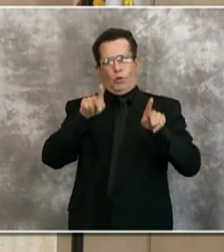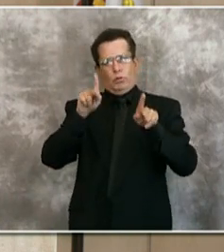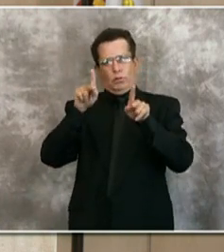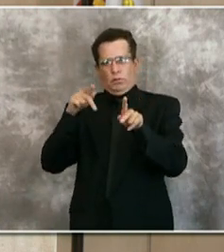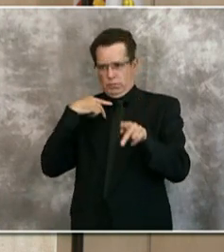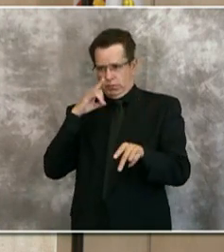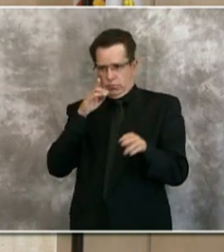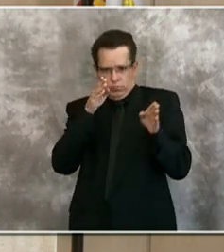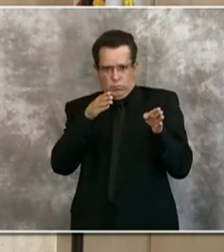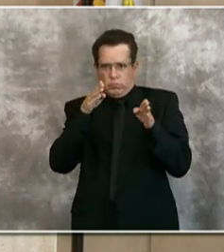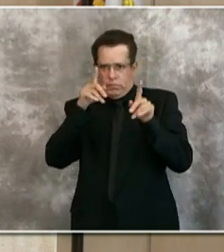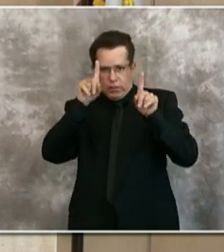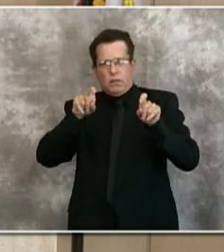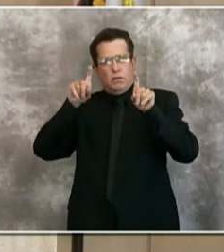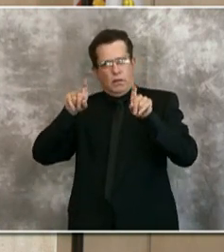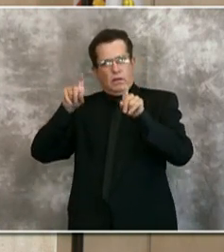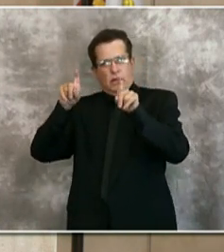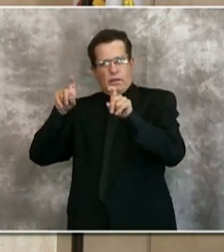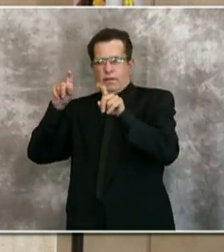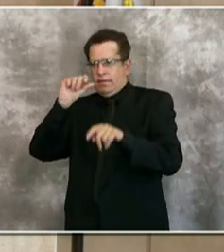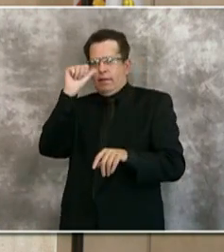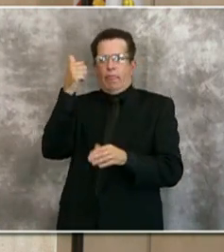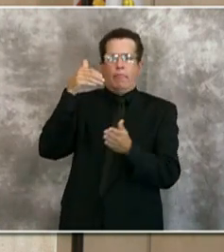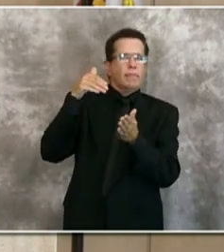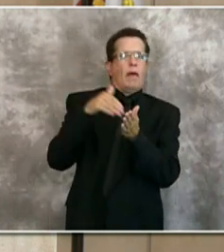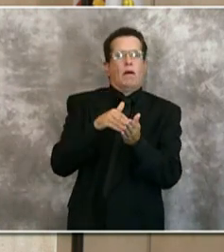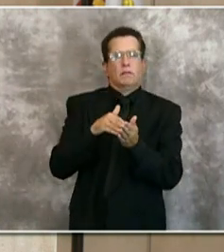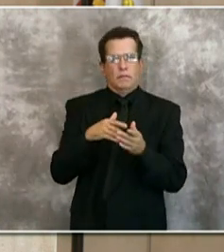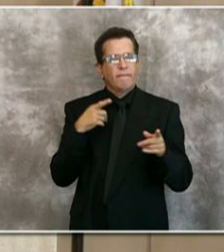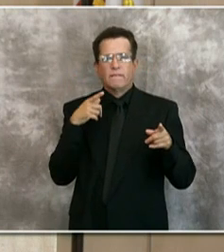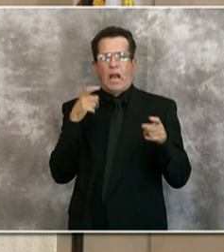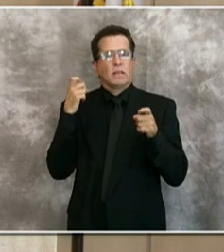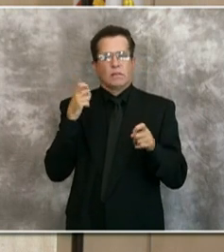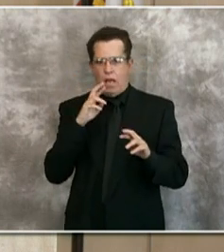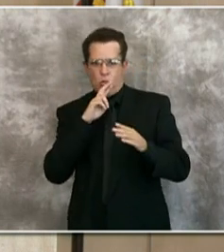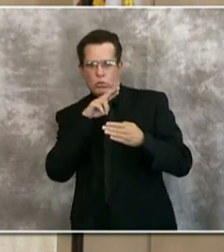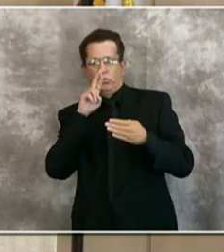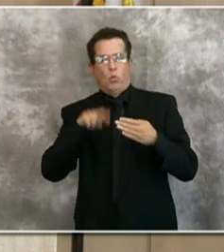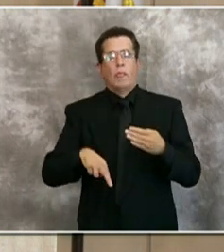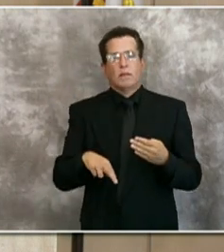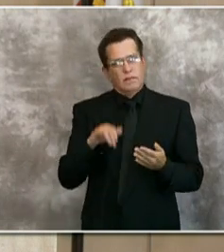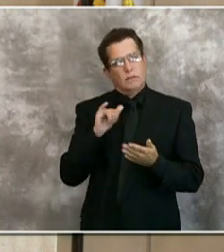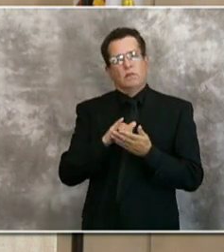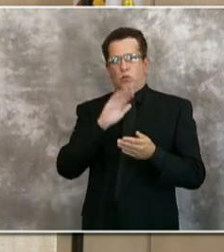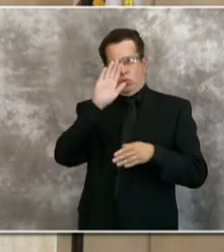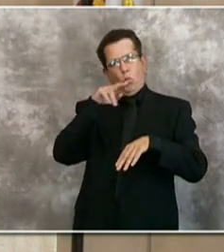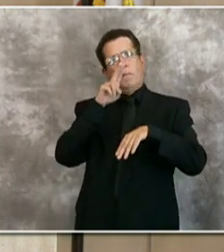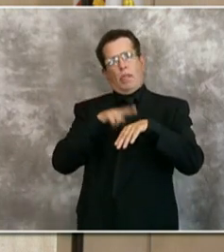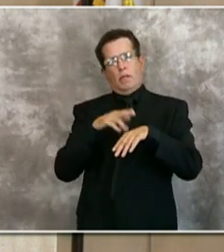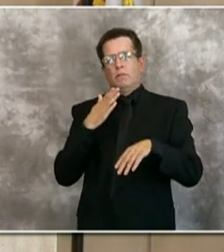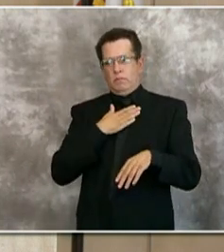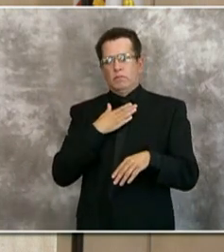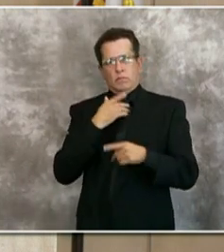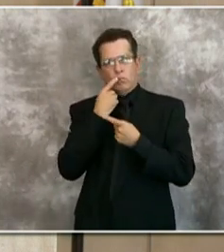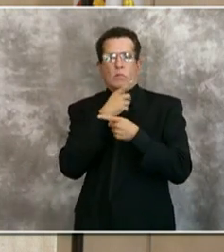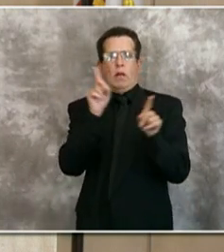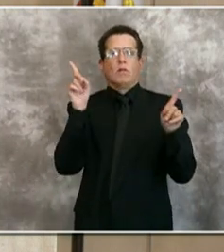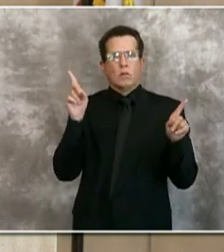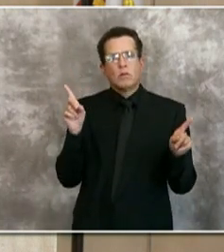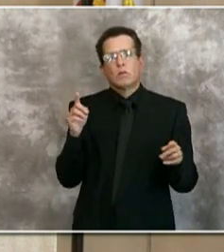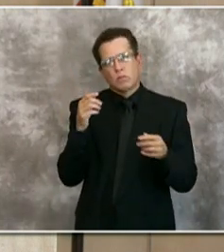and that's just not the usual story, but that's the story that is shared with the